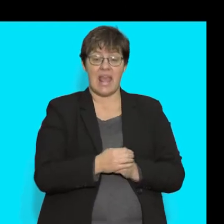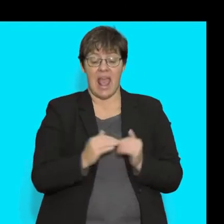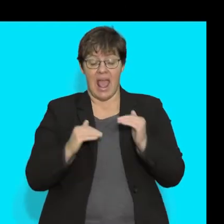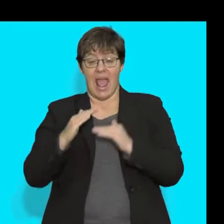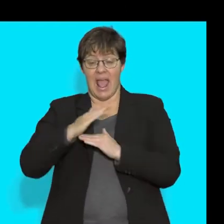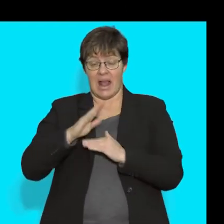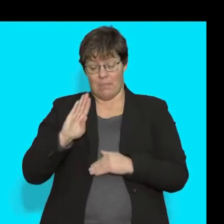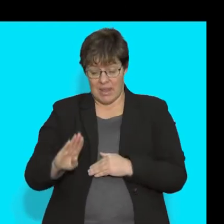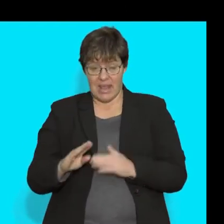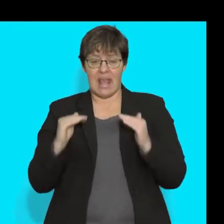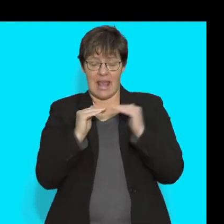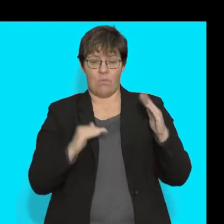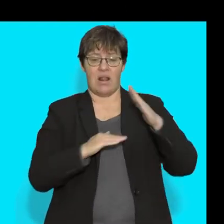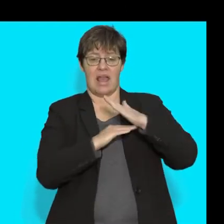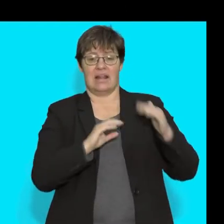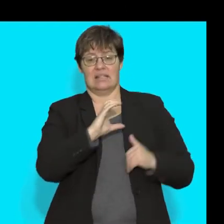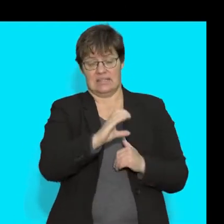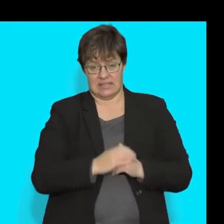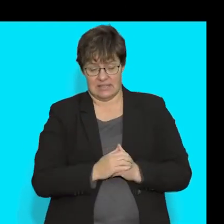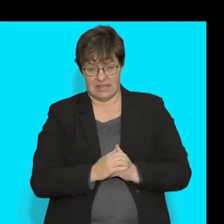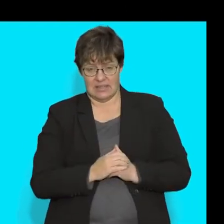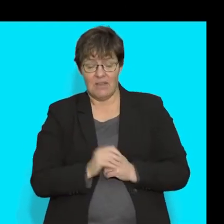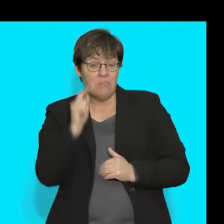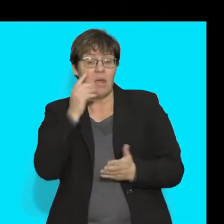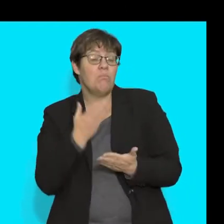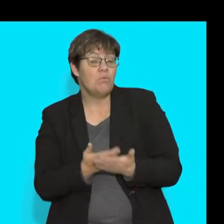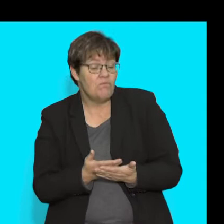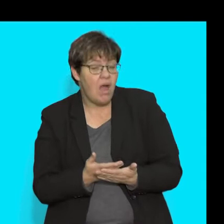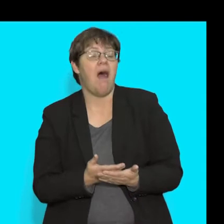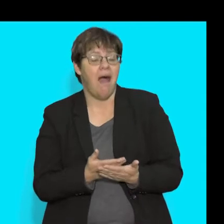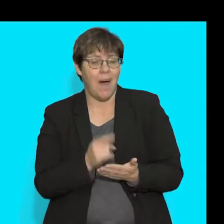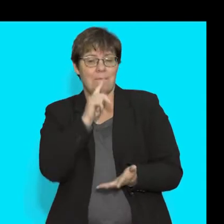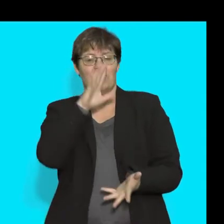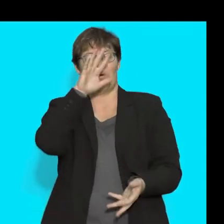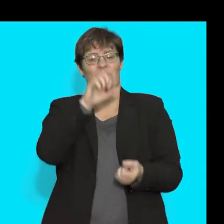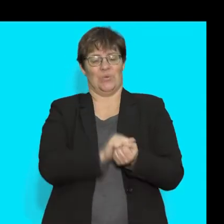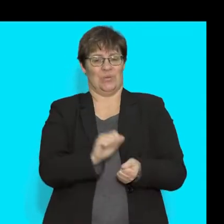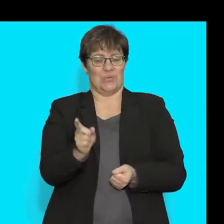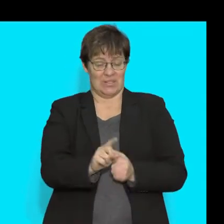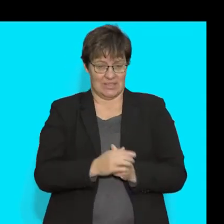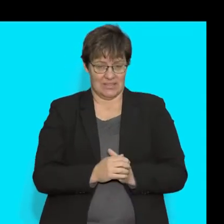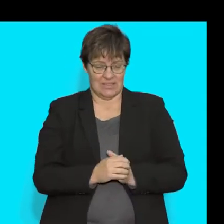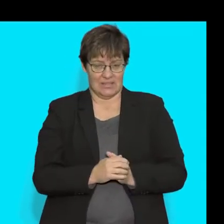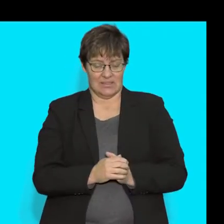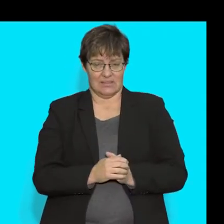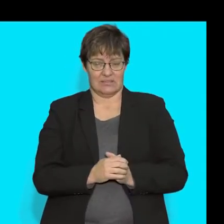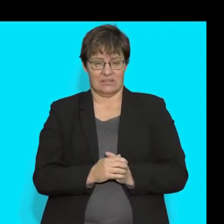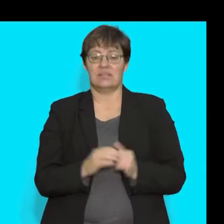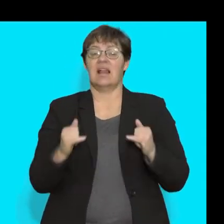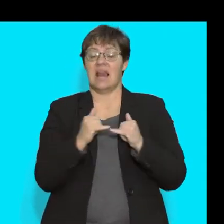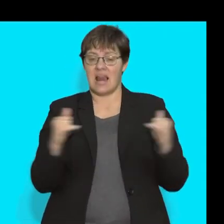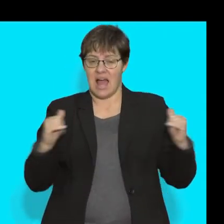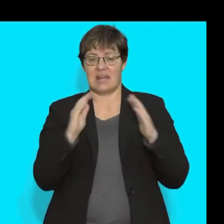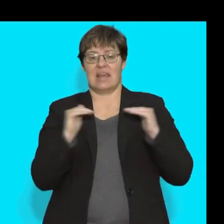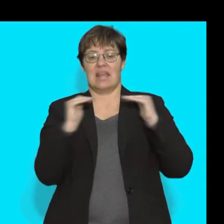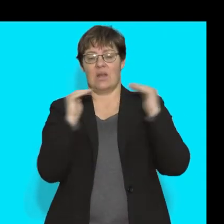is equal to angle C. If I can prove that, then my conclusion will then be that